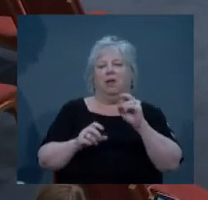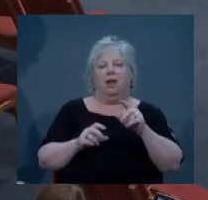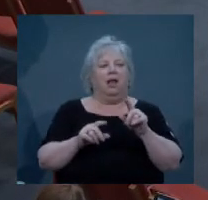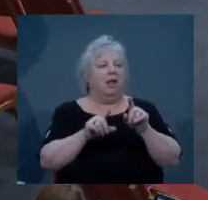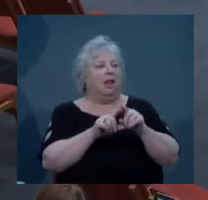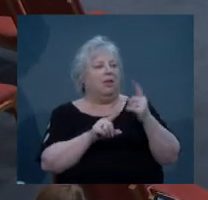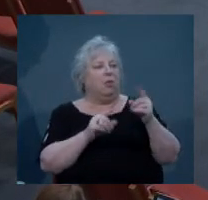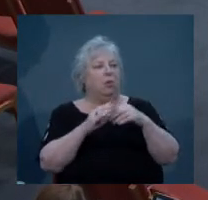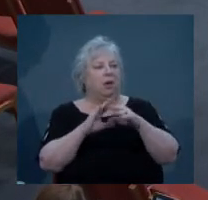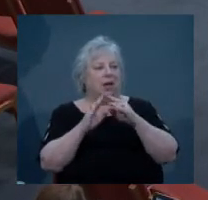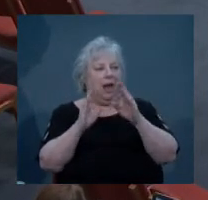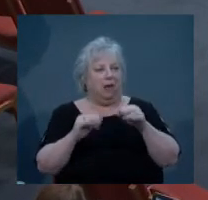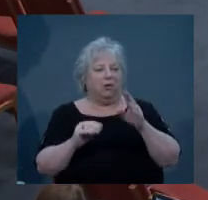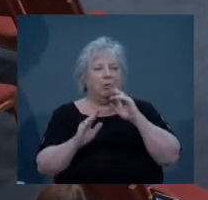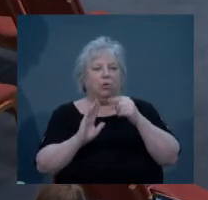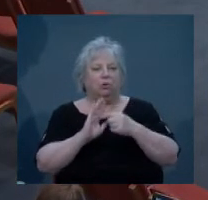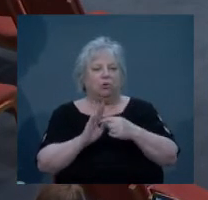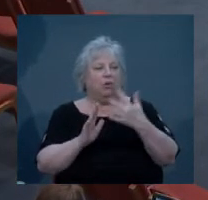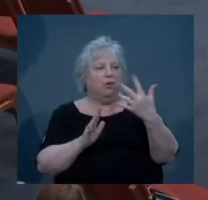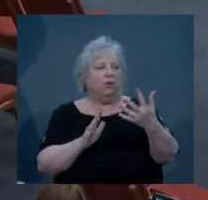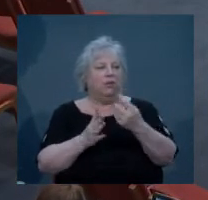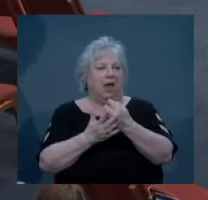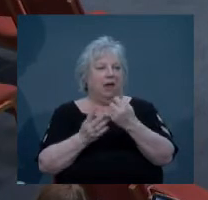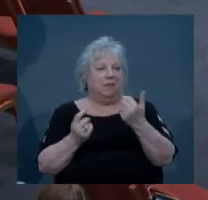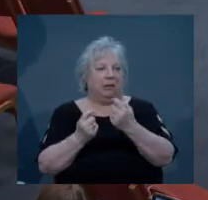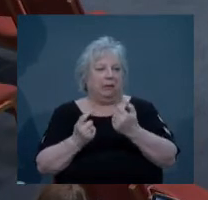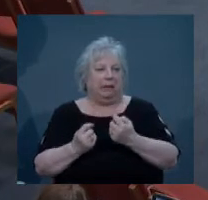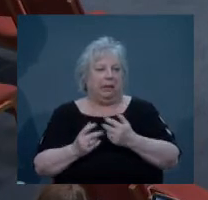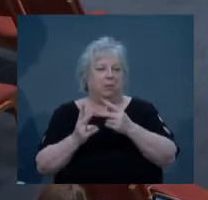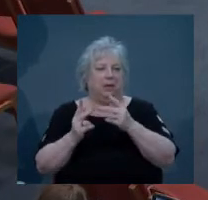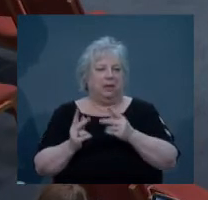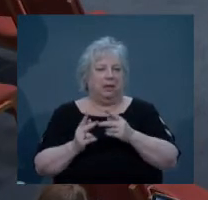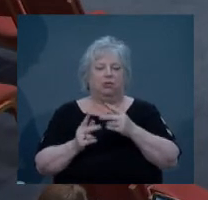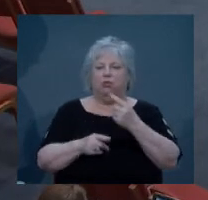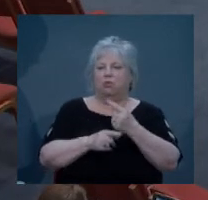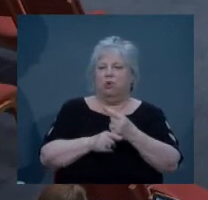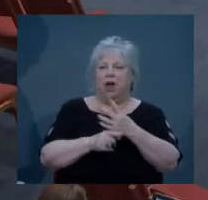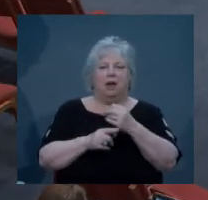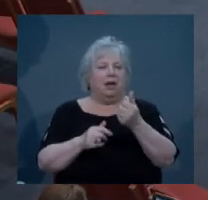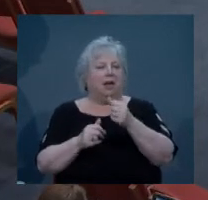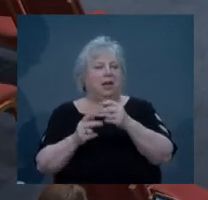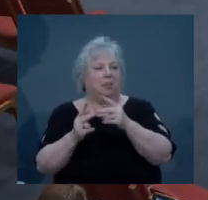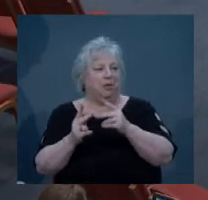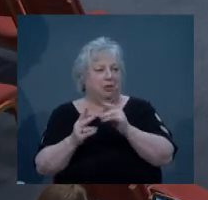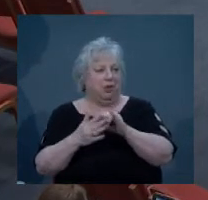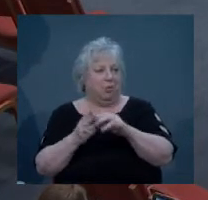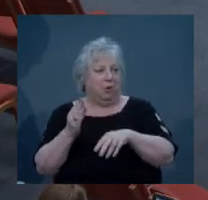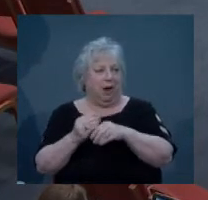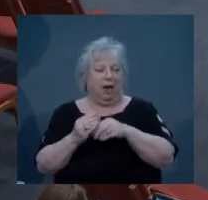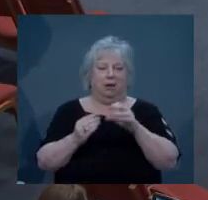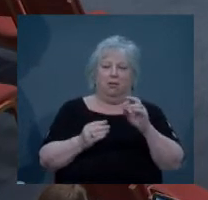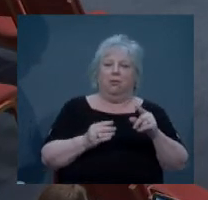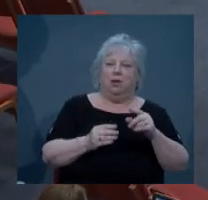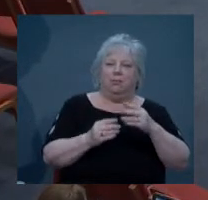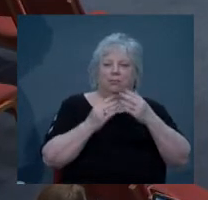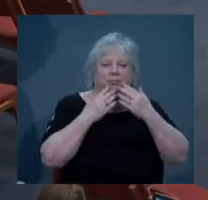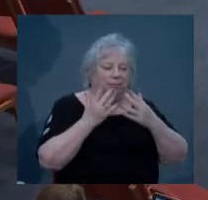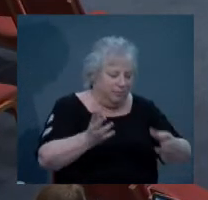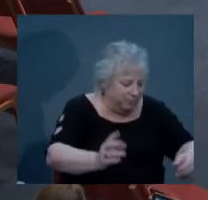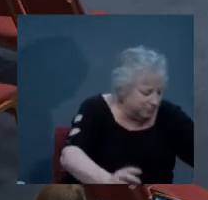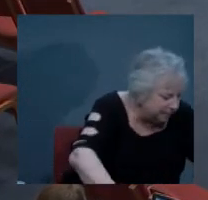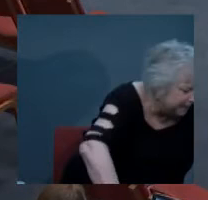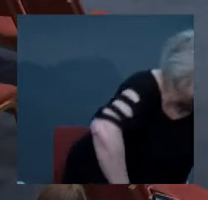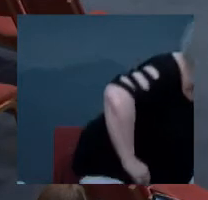the one in housing is going to show those 5 deleted positions. right, And any positions that was added. okay, Thank you. I can do